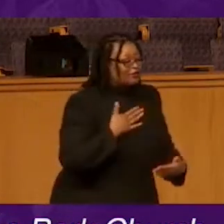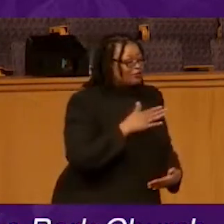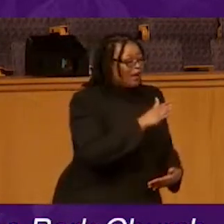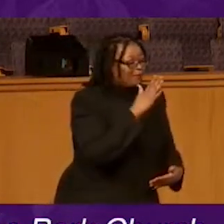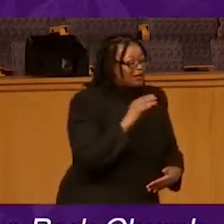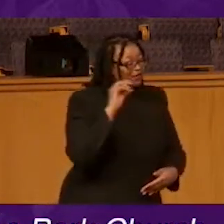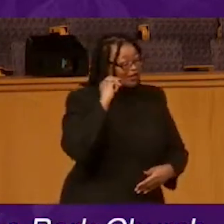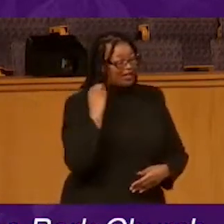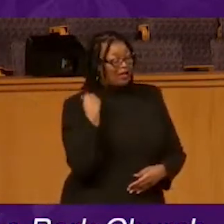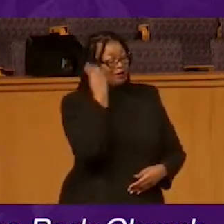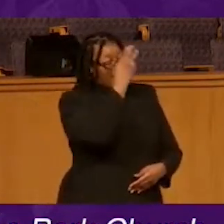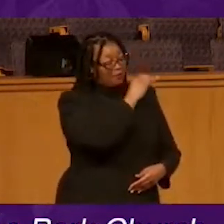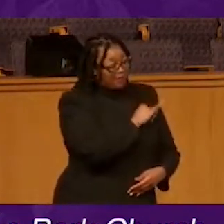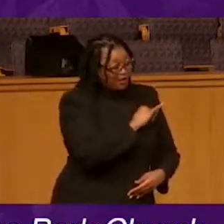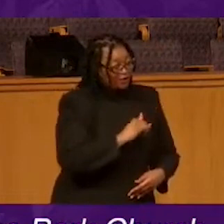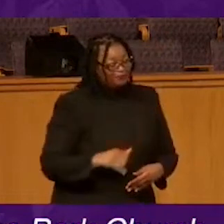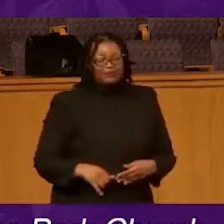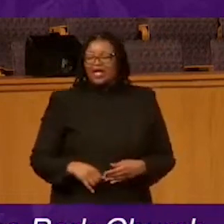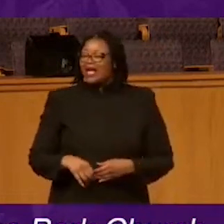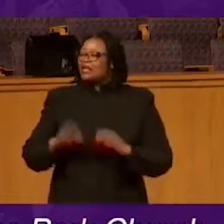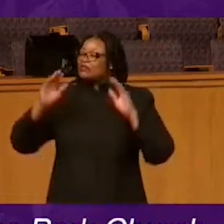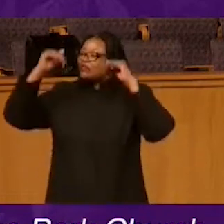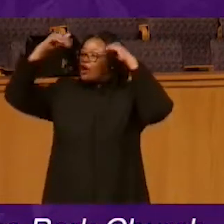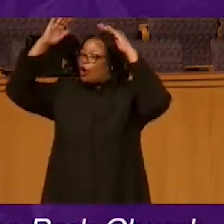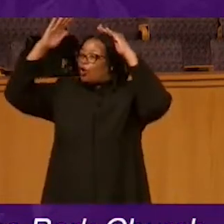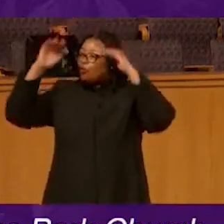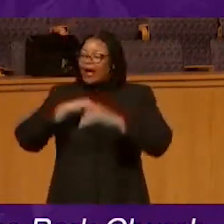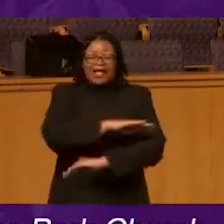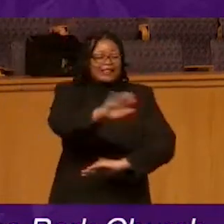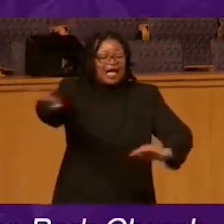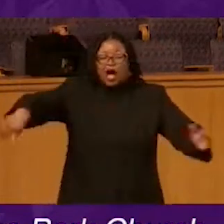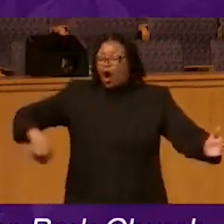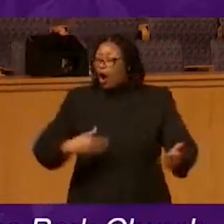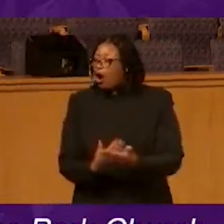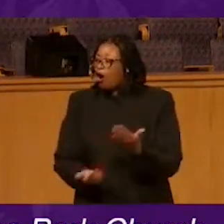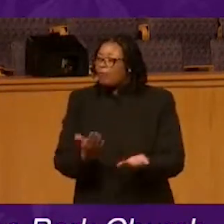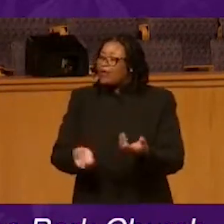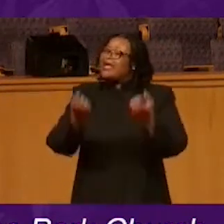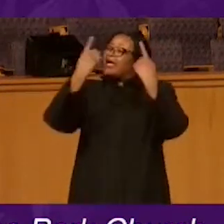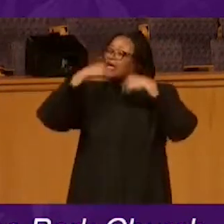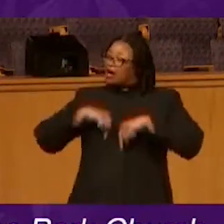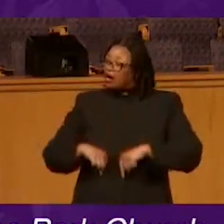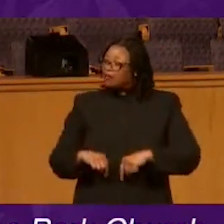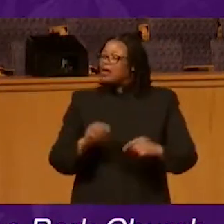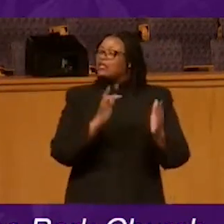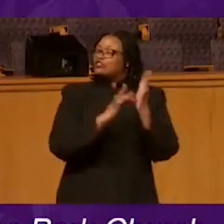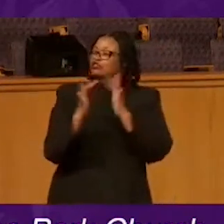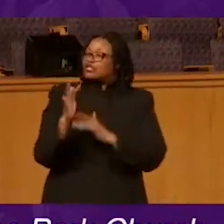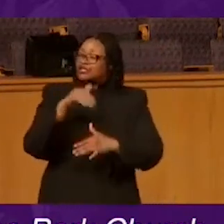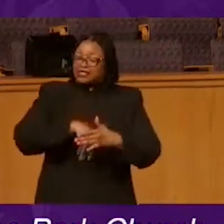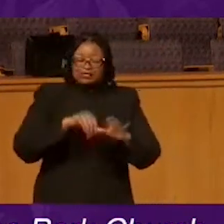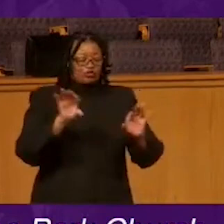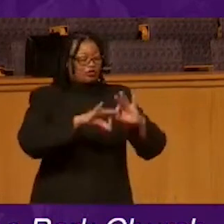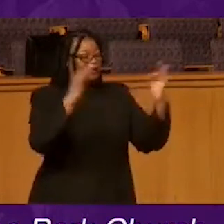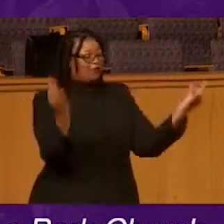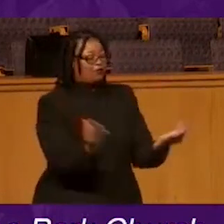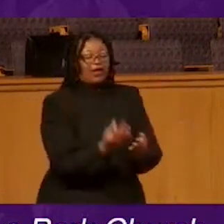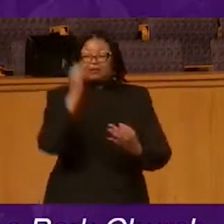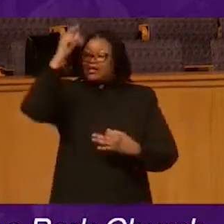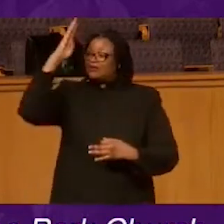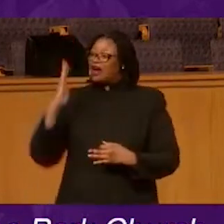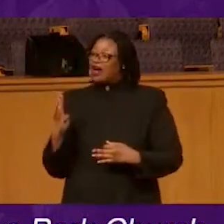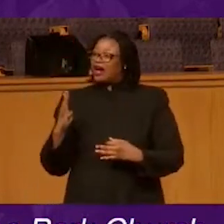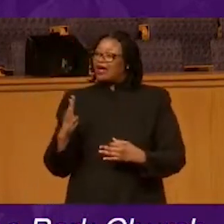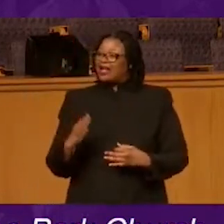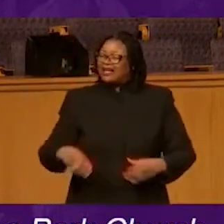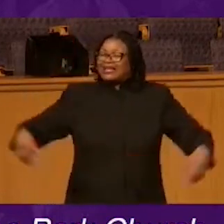she's going to be your mother. And it was for the hope that all might come to him into the family of God that he hangs